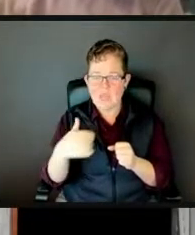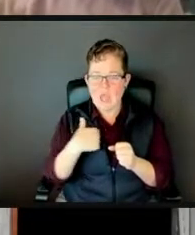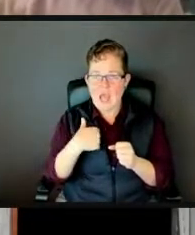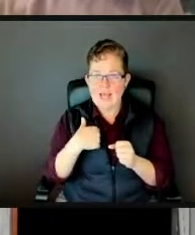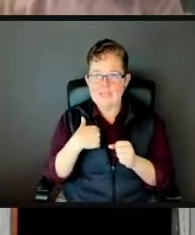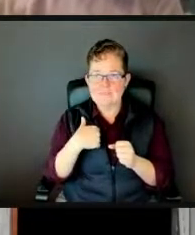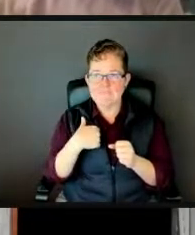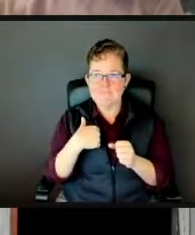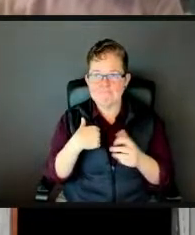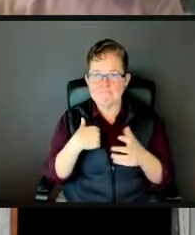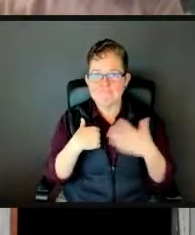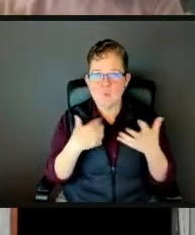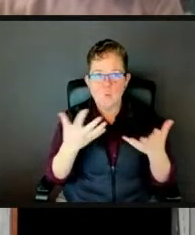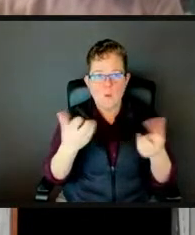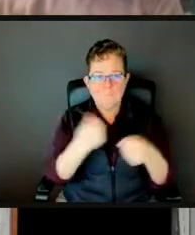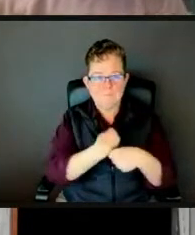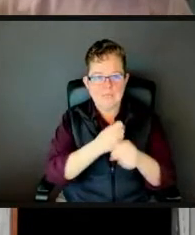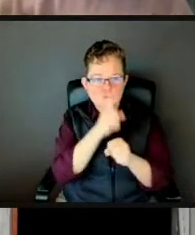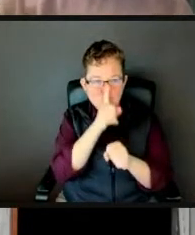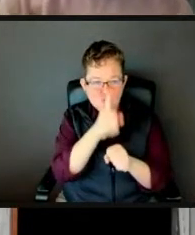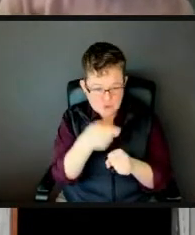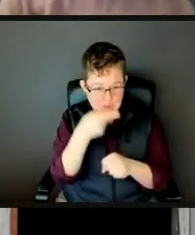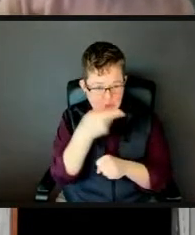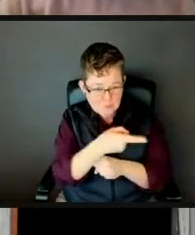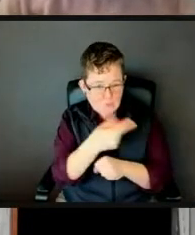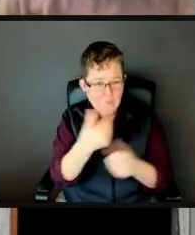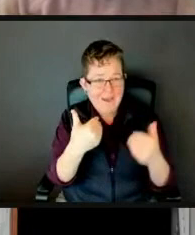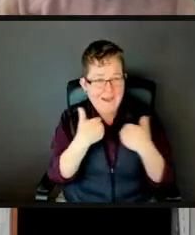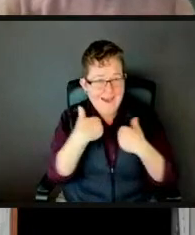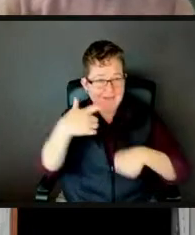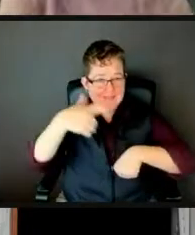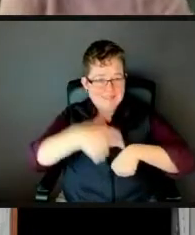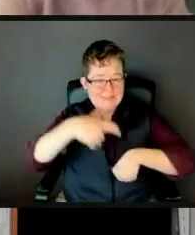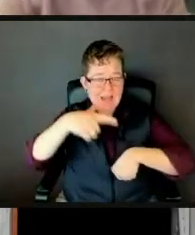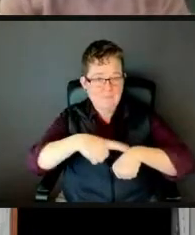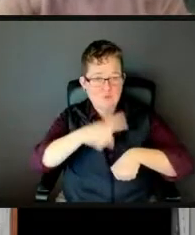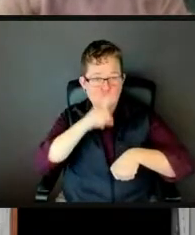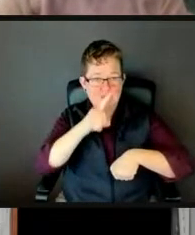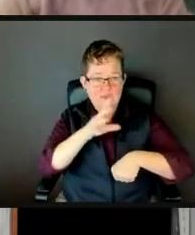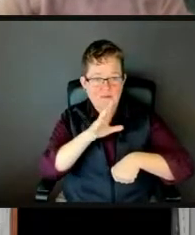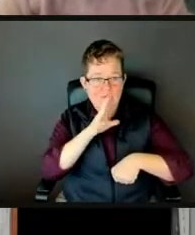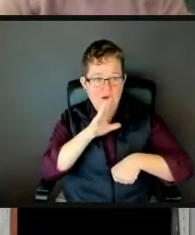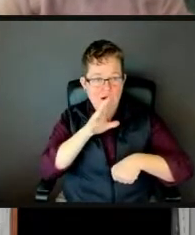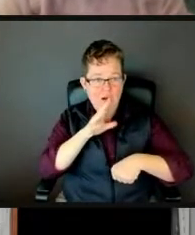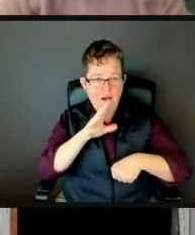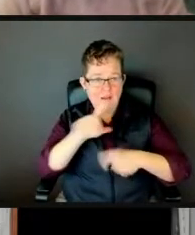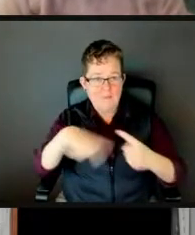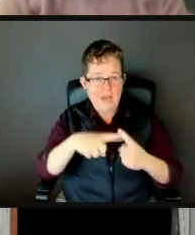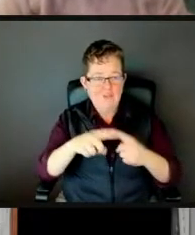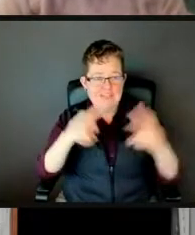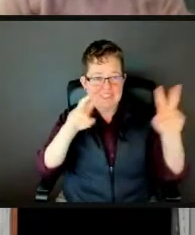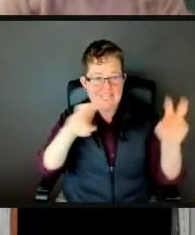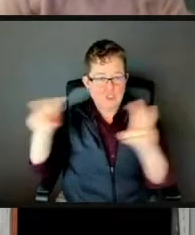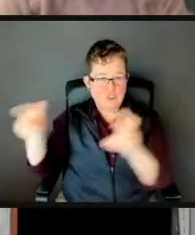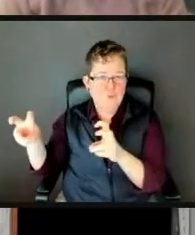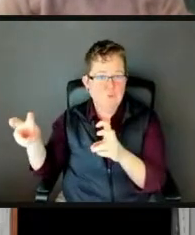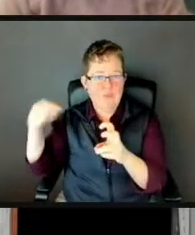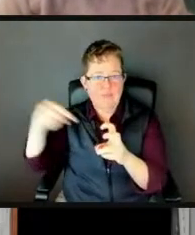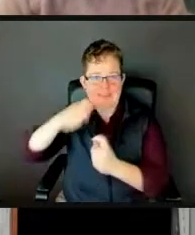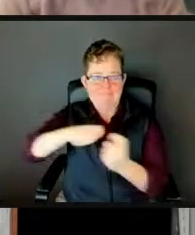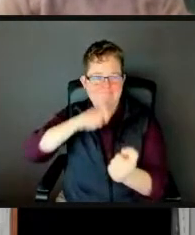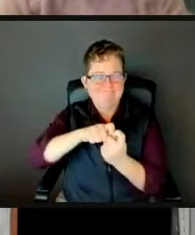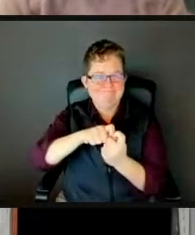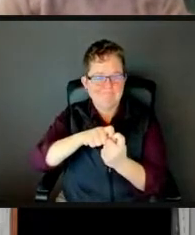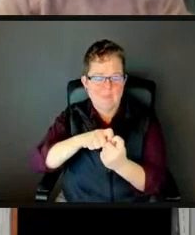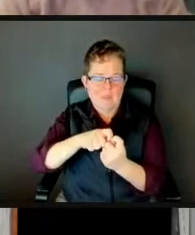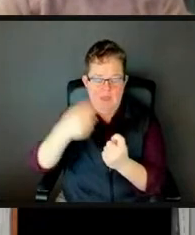to be sure that you have the time to really talk about these issues. This issue in particular, I think,